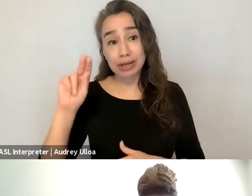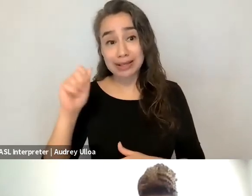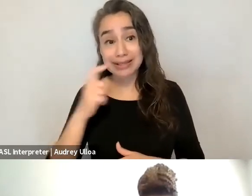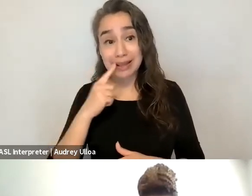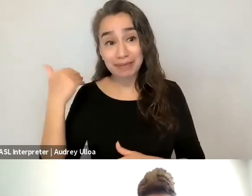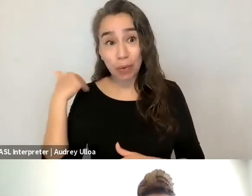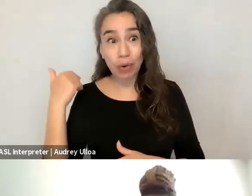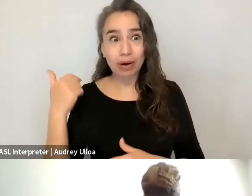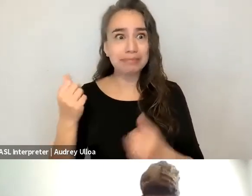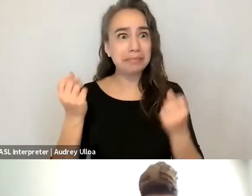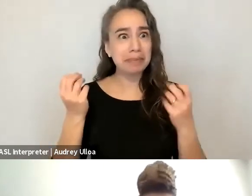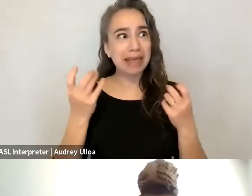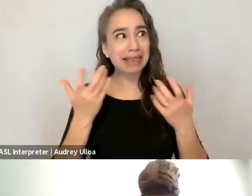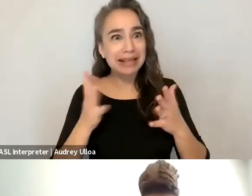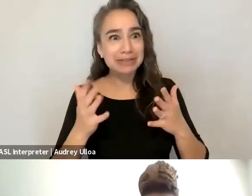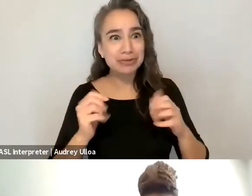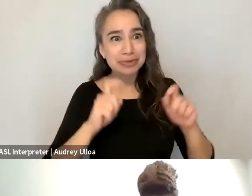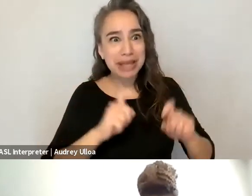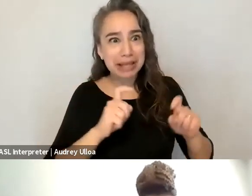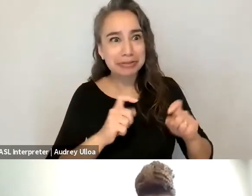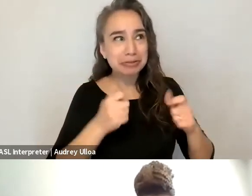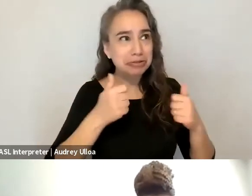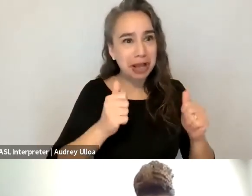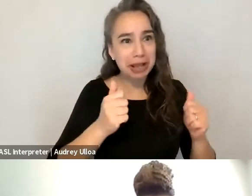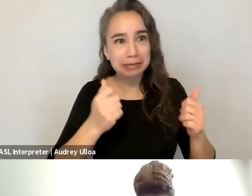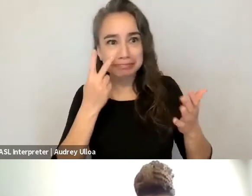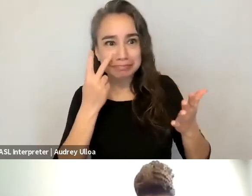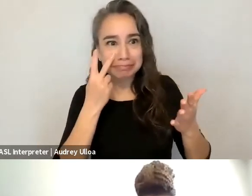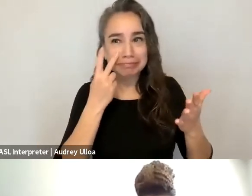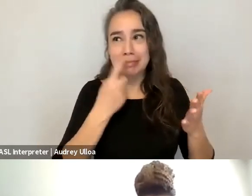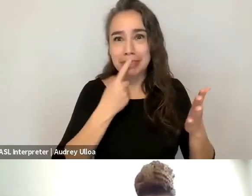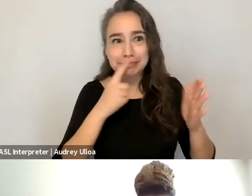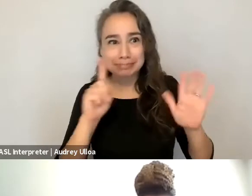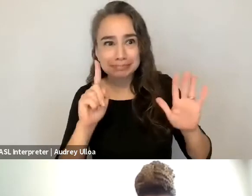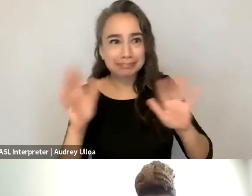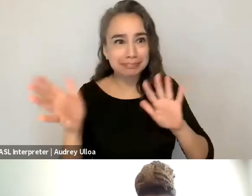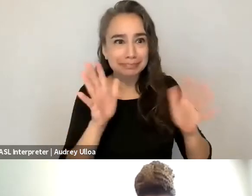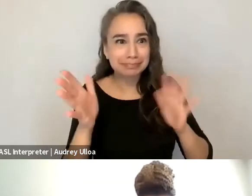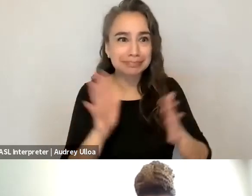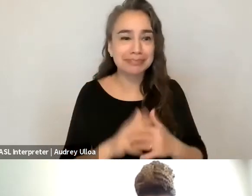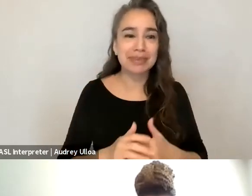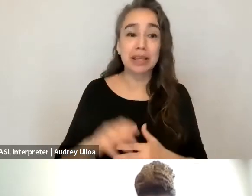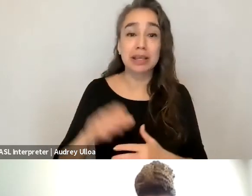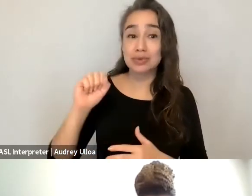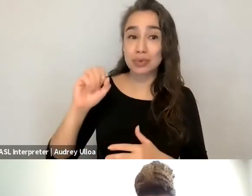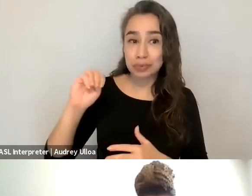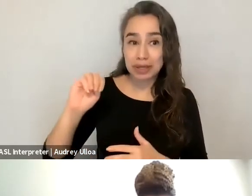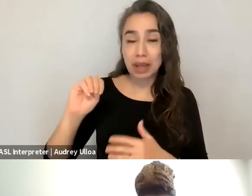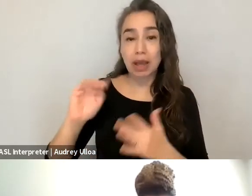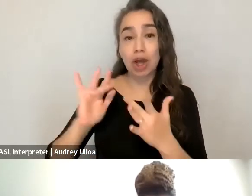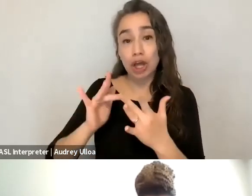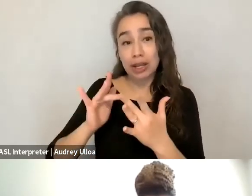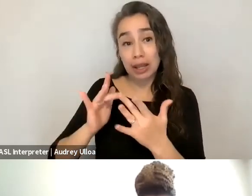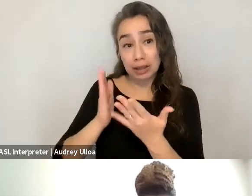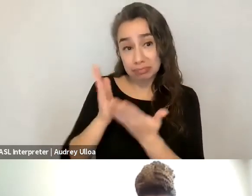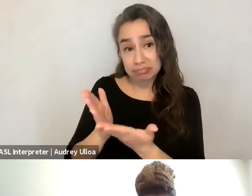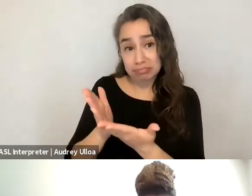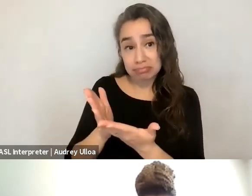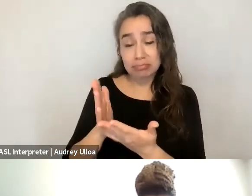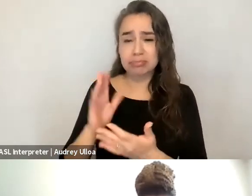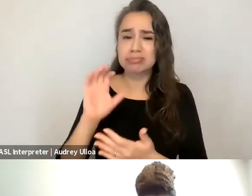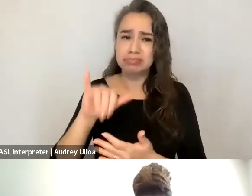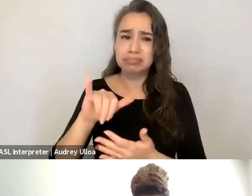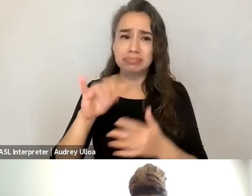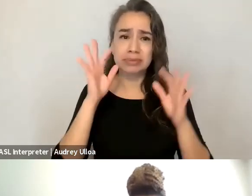at the wall and seeing what sticks. Social media and online presence was definitely something